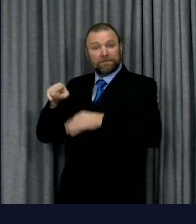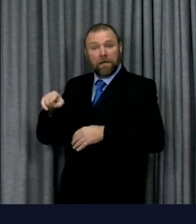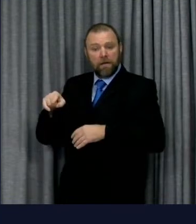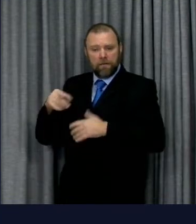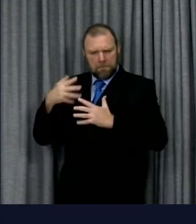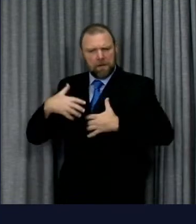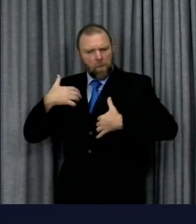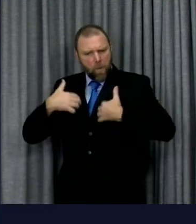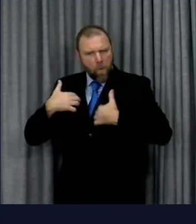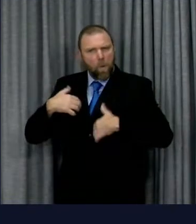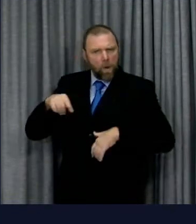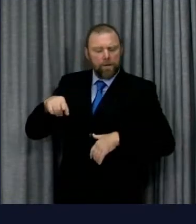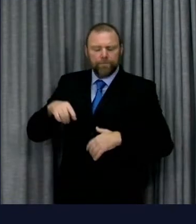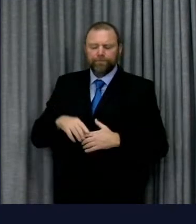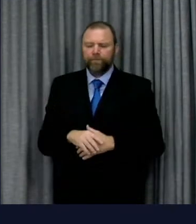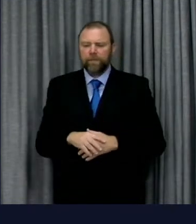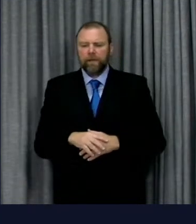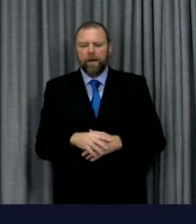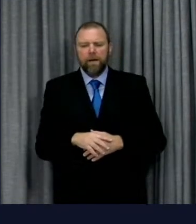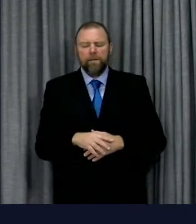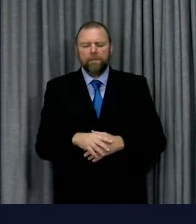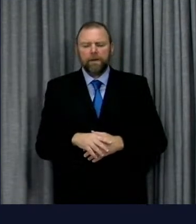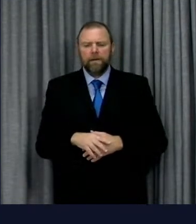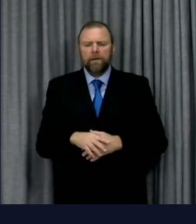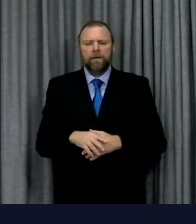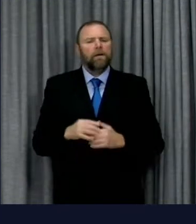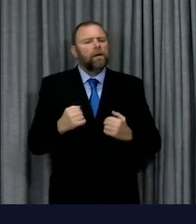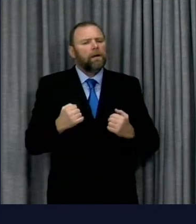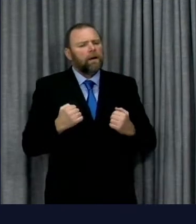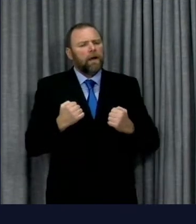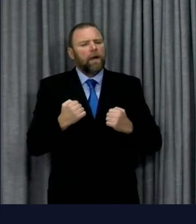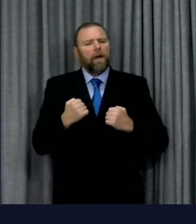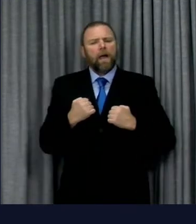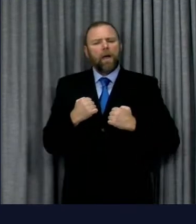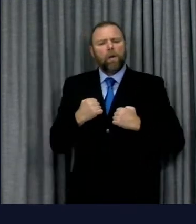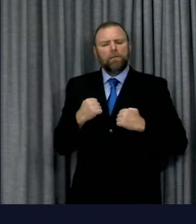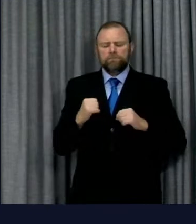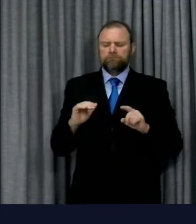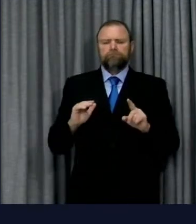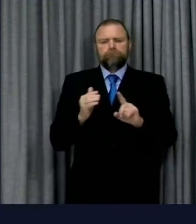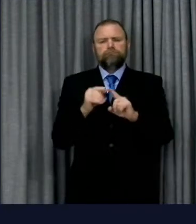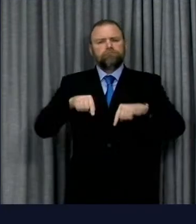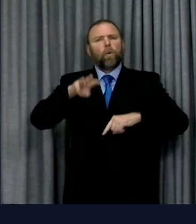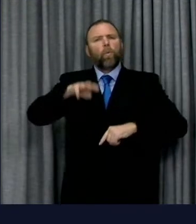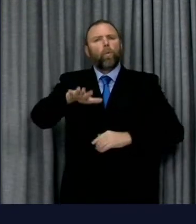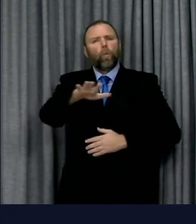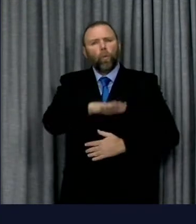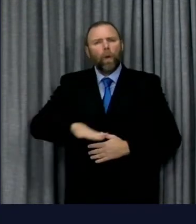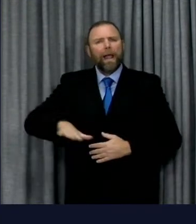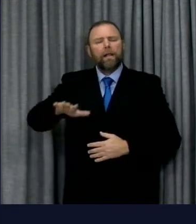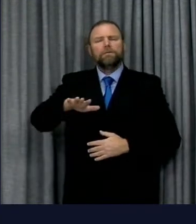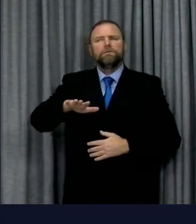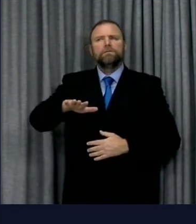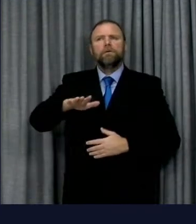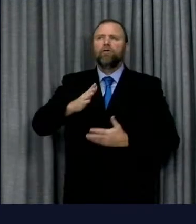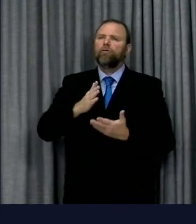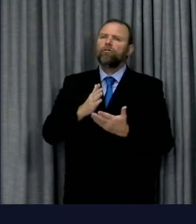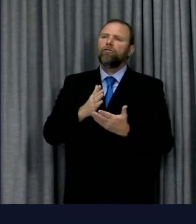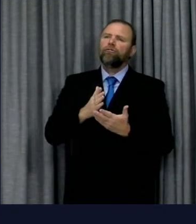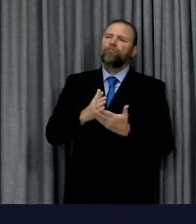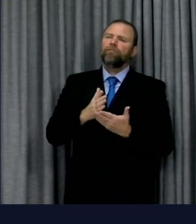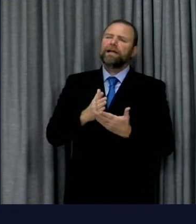interest in. And, the approach we have embarked upon in Wales is not one